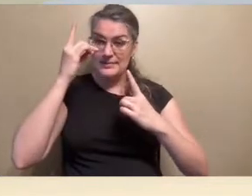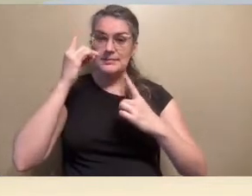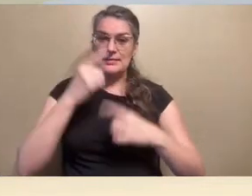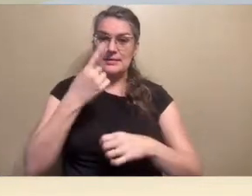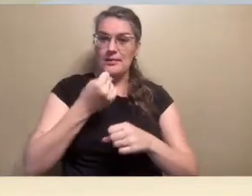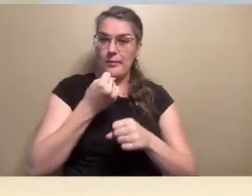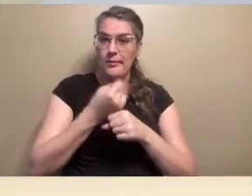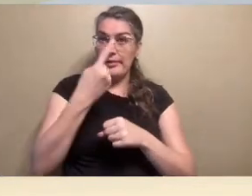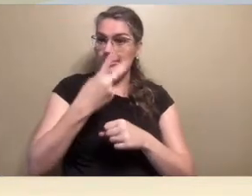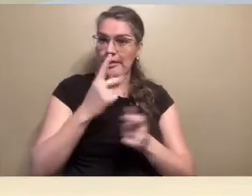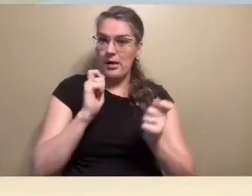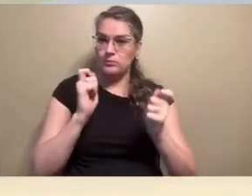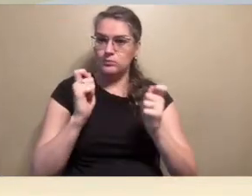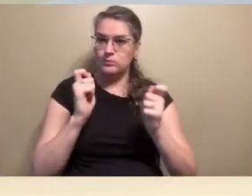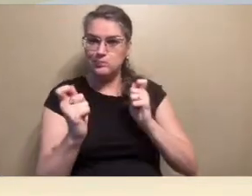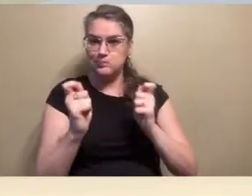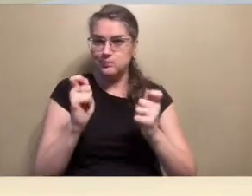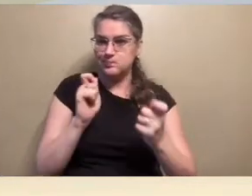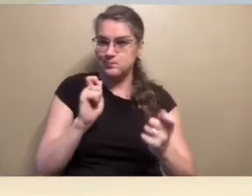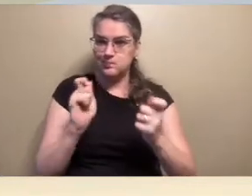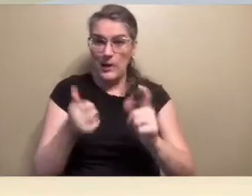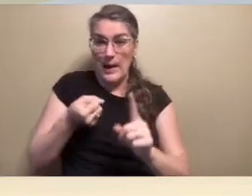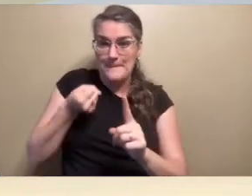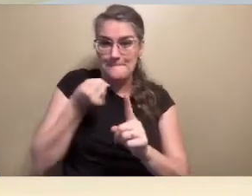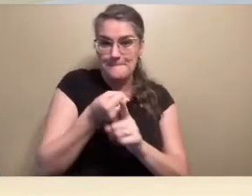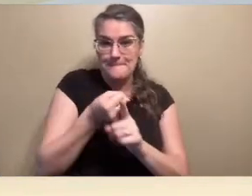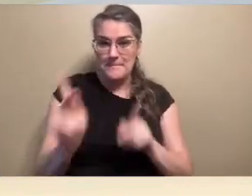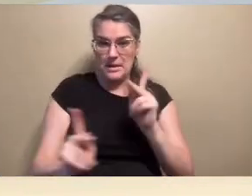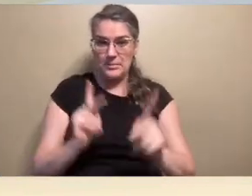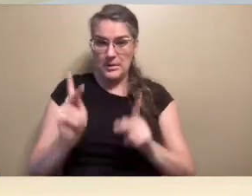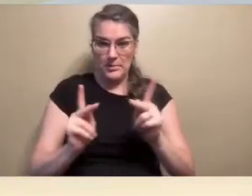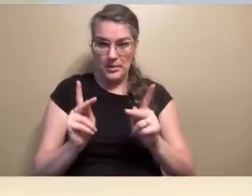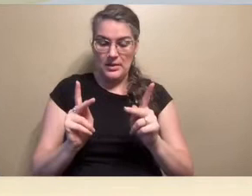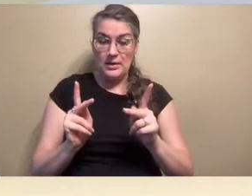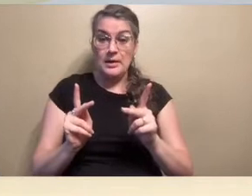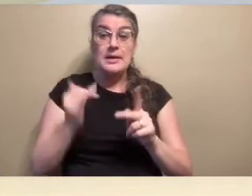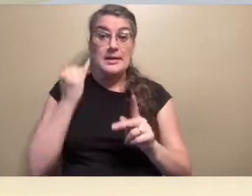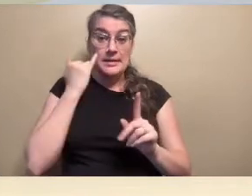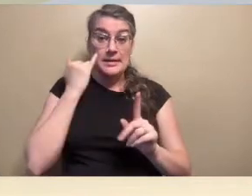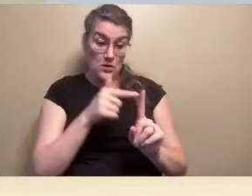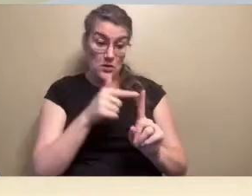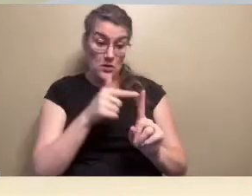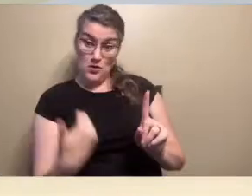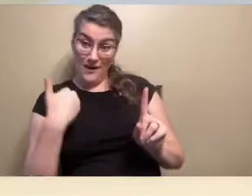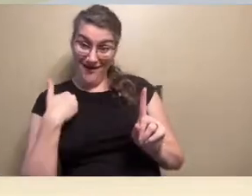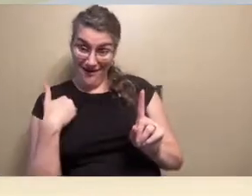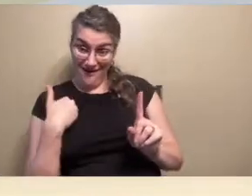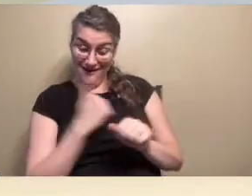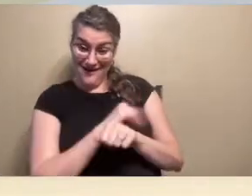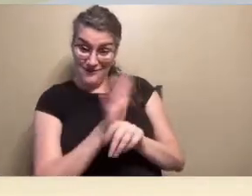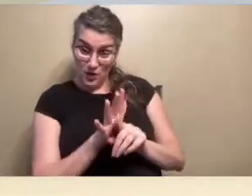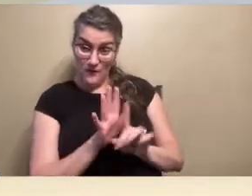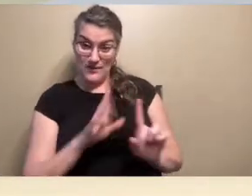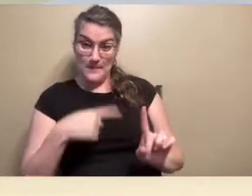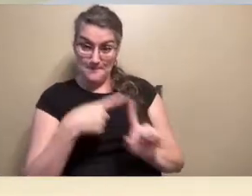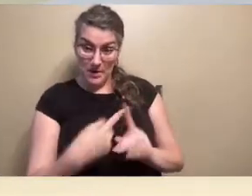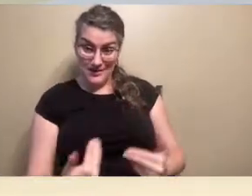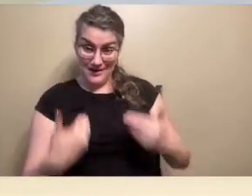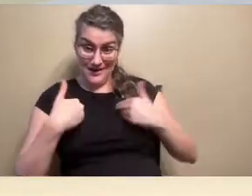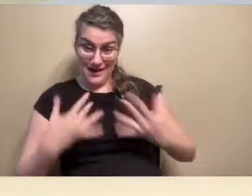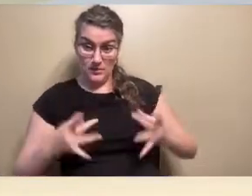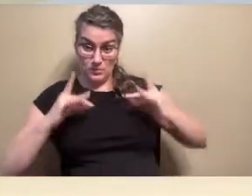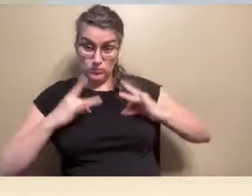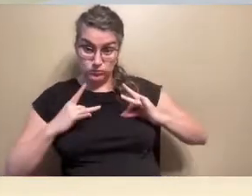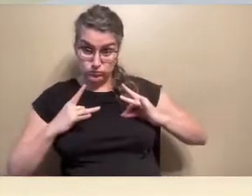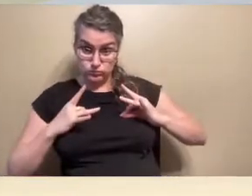So there's certainly good indication now that if you're a case, by the time you're showing symptoms and test positive,